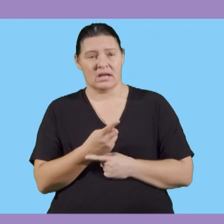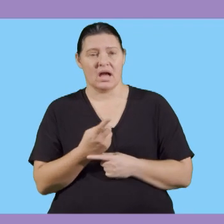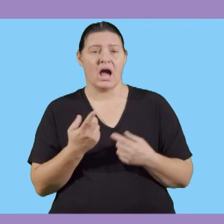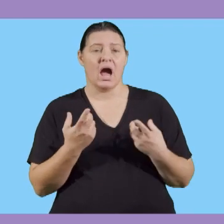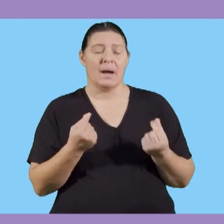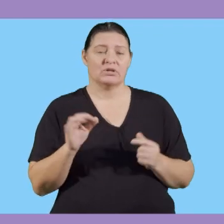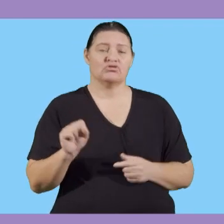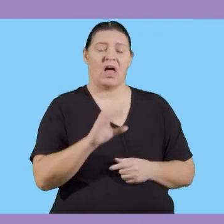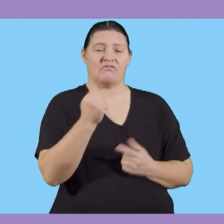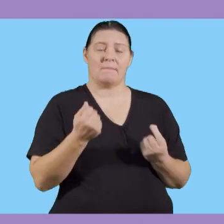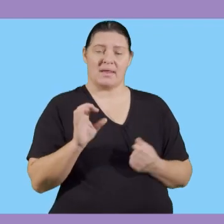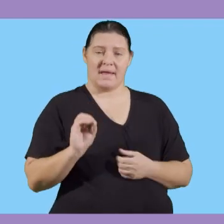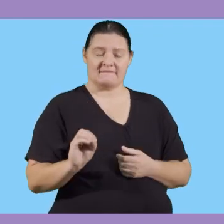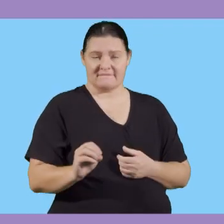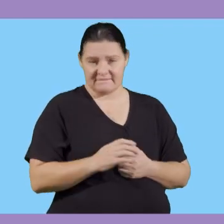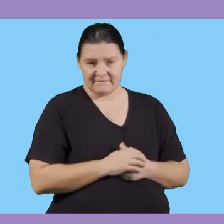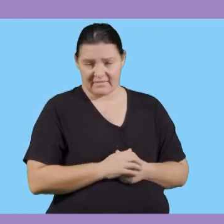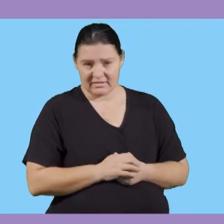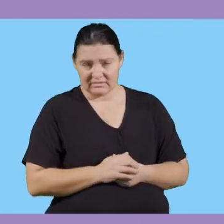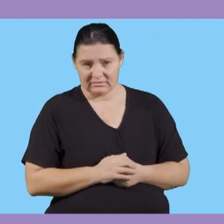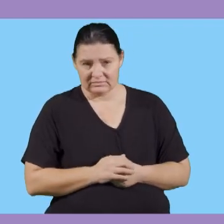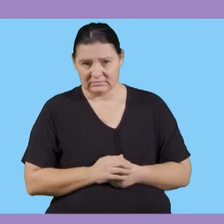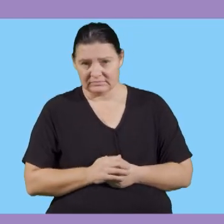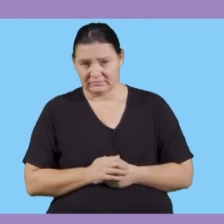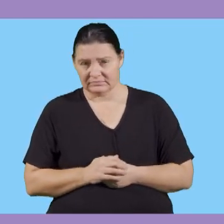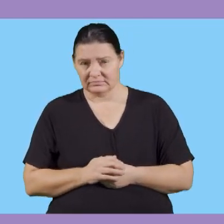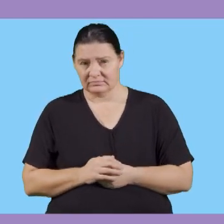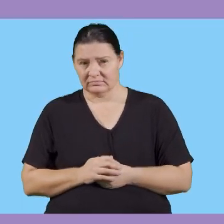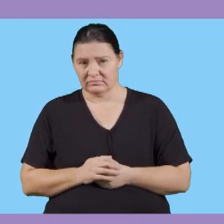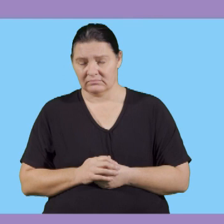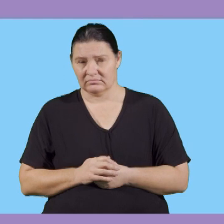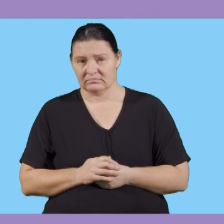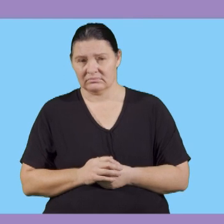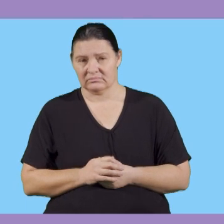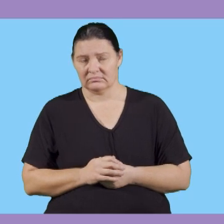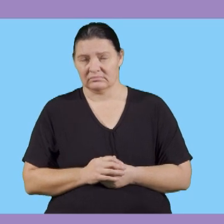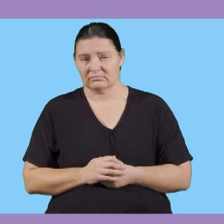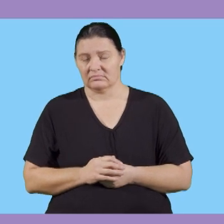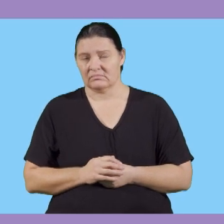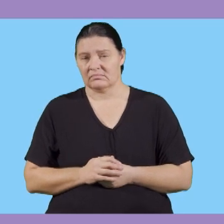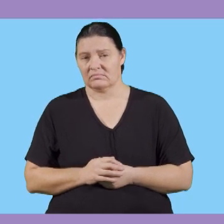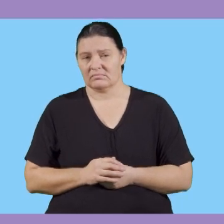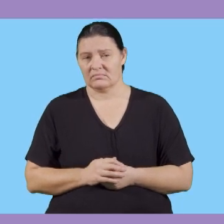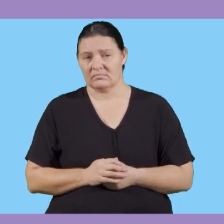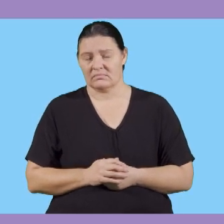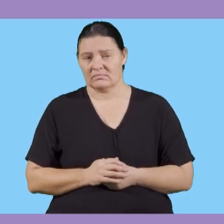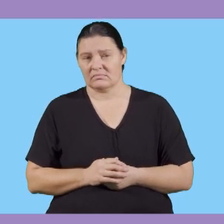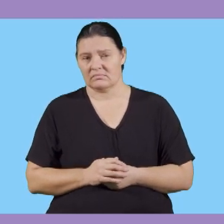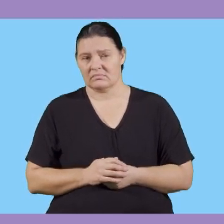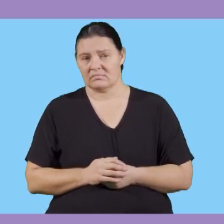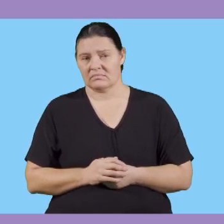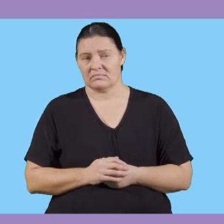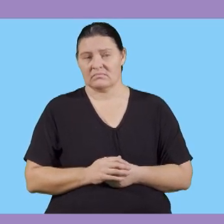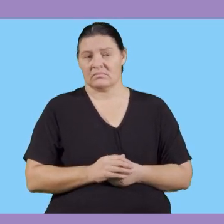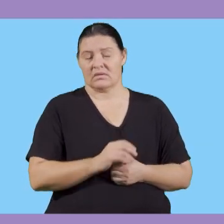much in South African rands will Louis have in his bank account. So we have